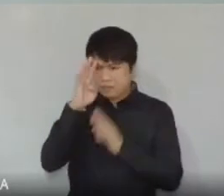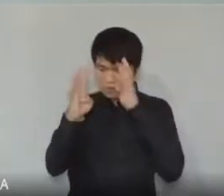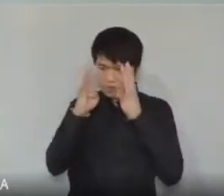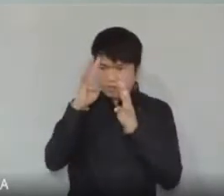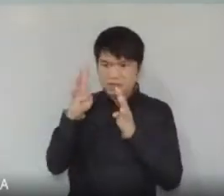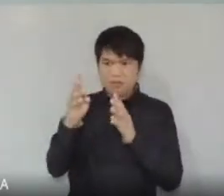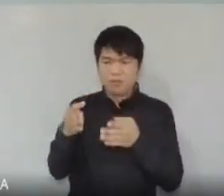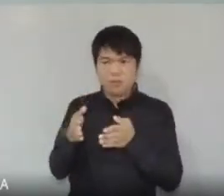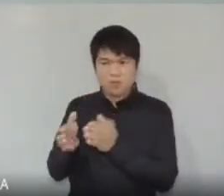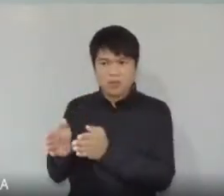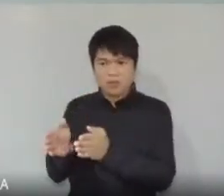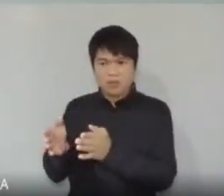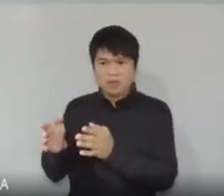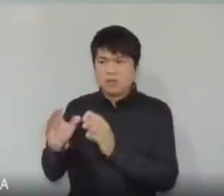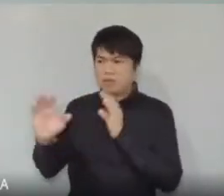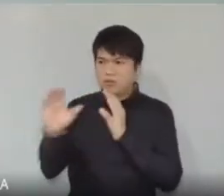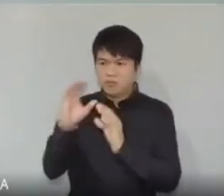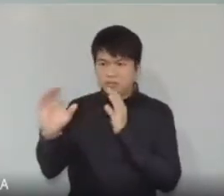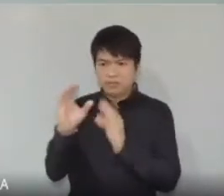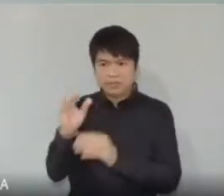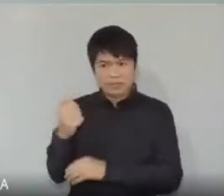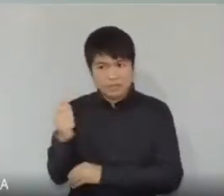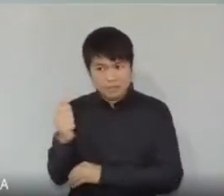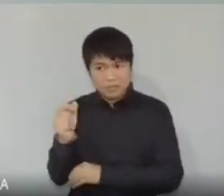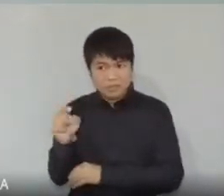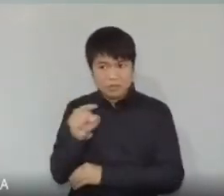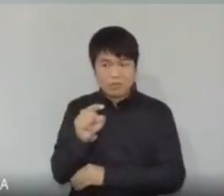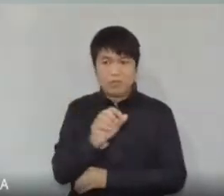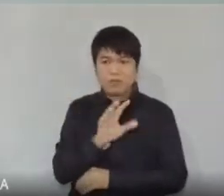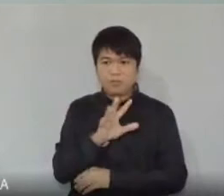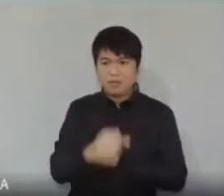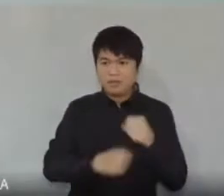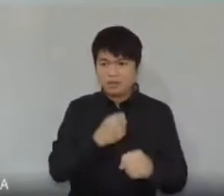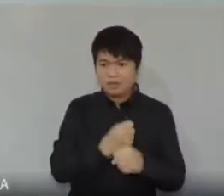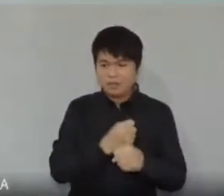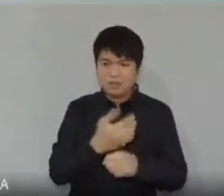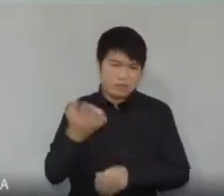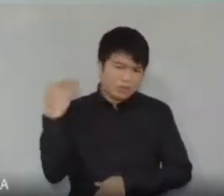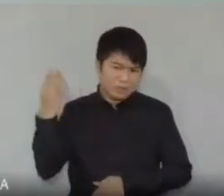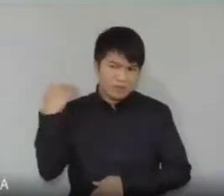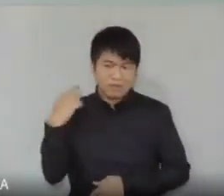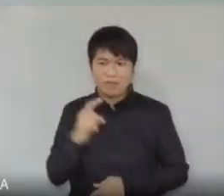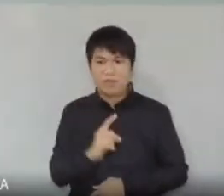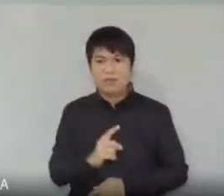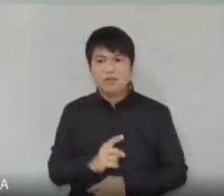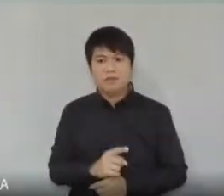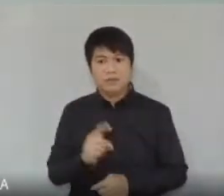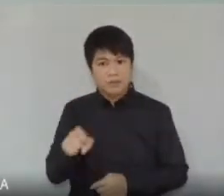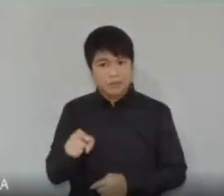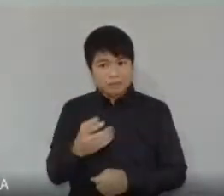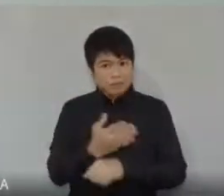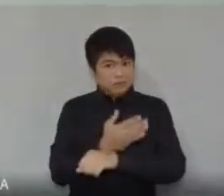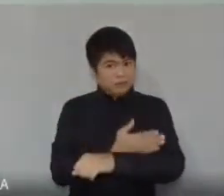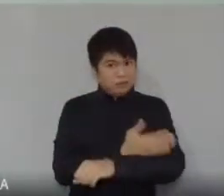More than a decade, it has gone through several processes of acceptance as well as more